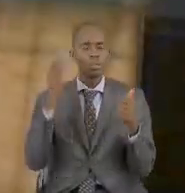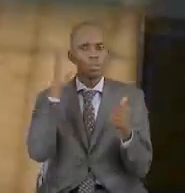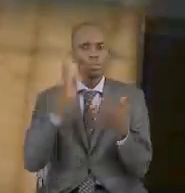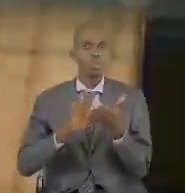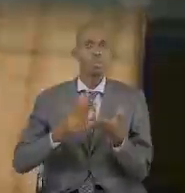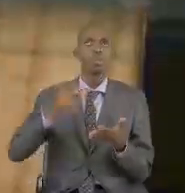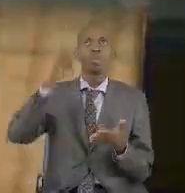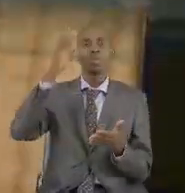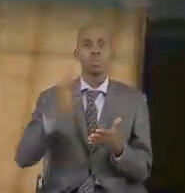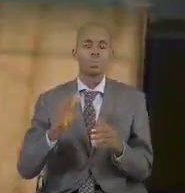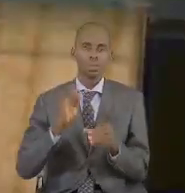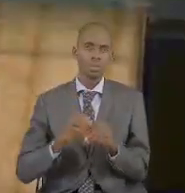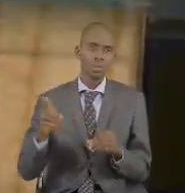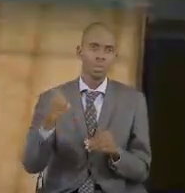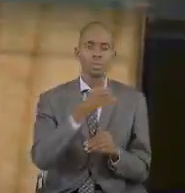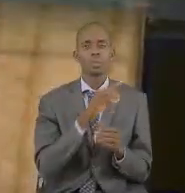God in you.